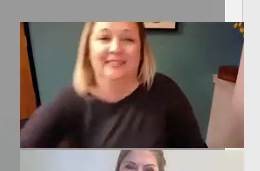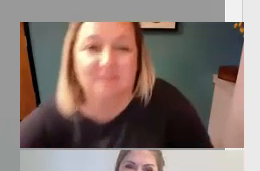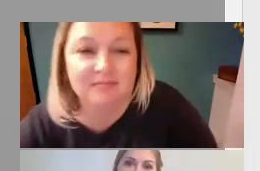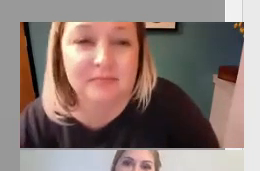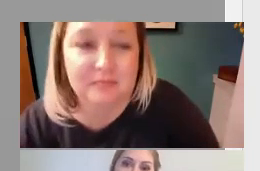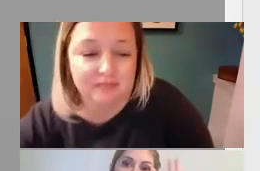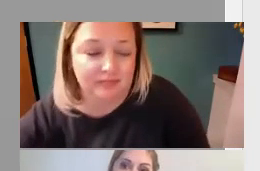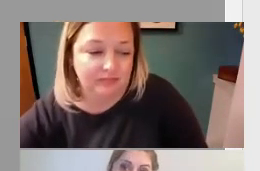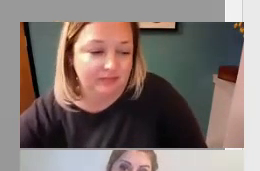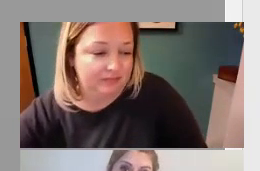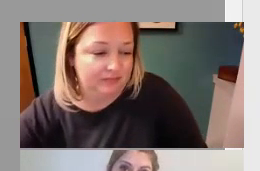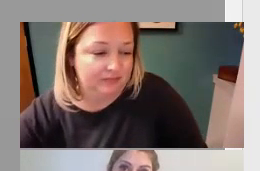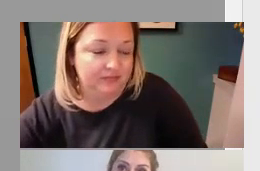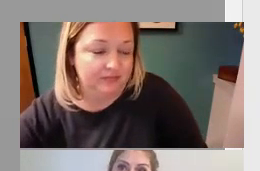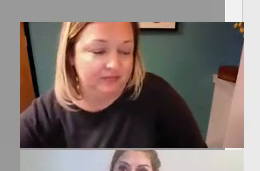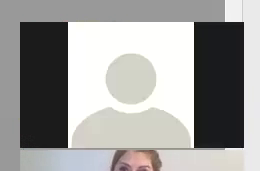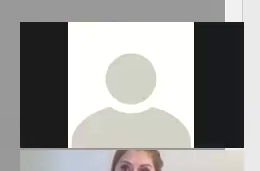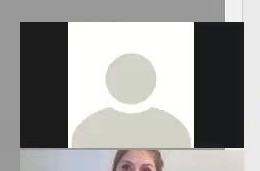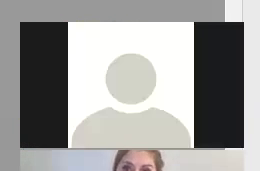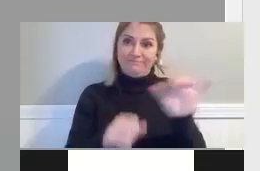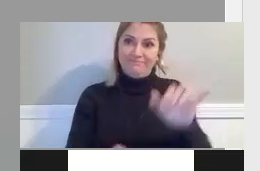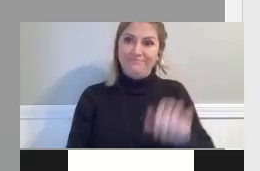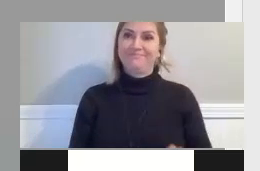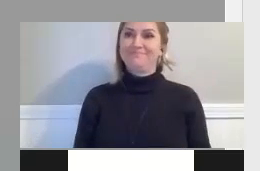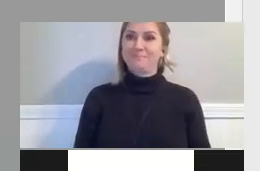still the same. Okay, cool.